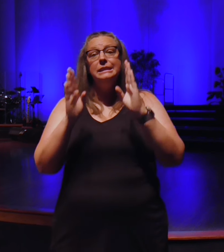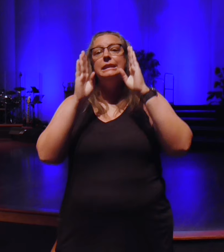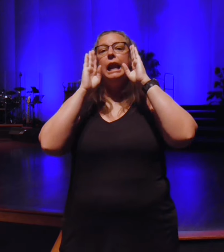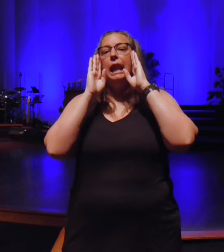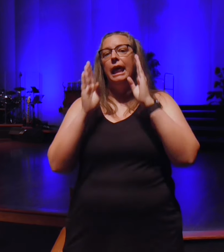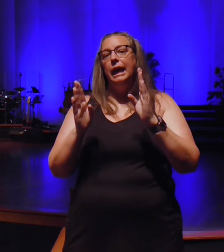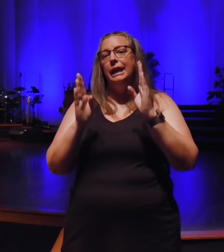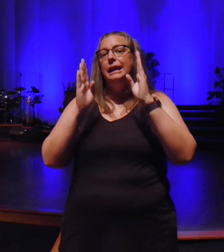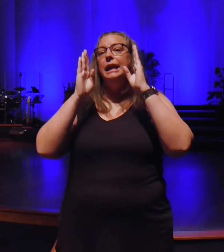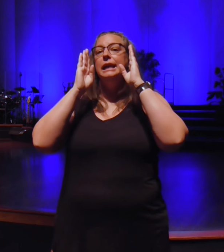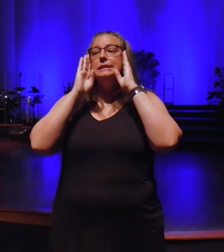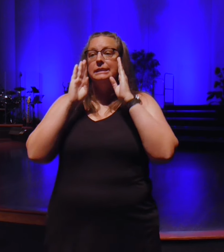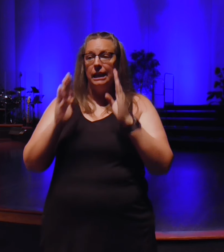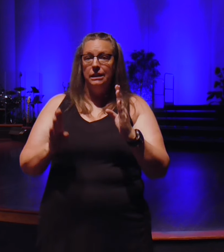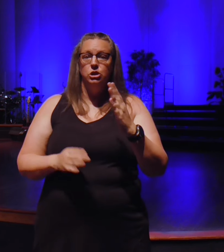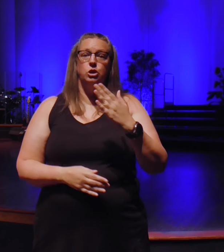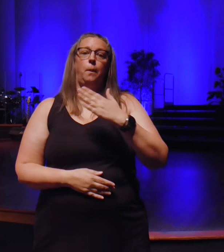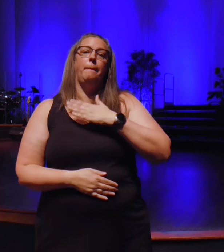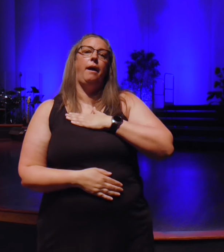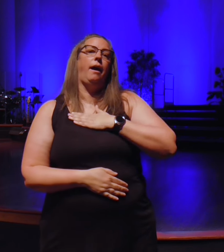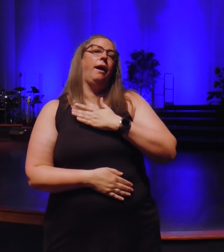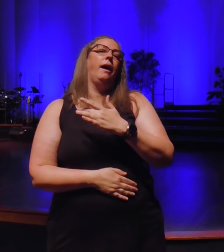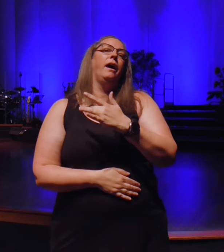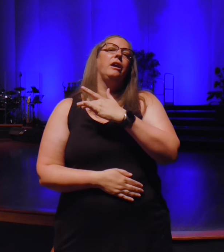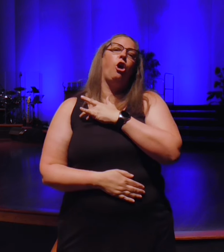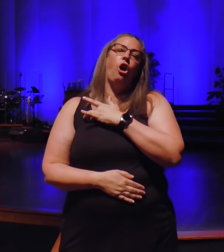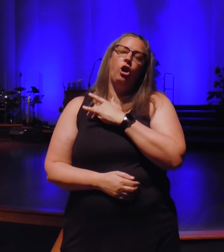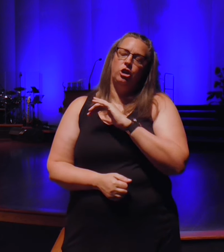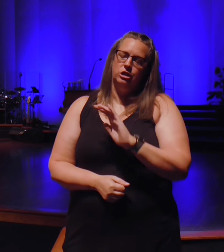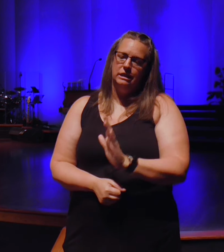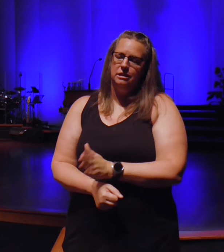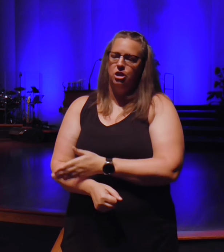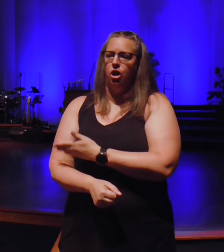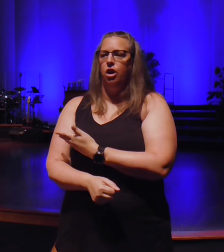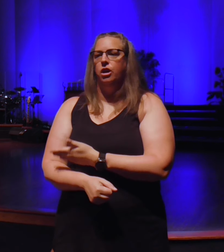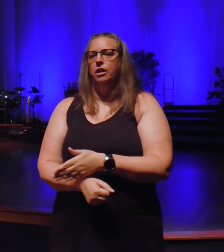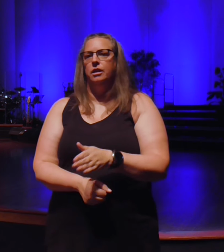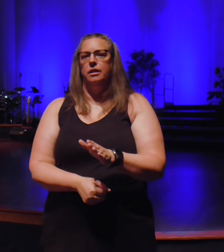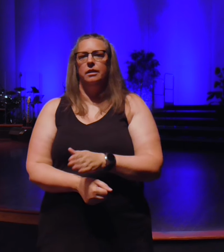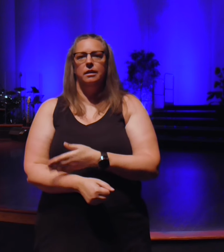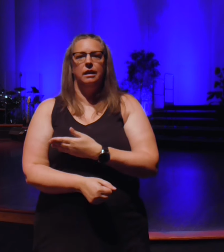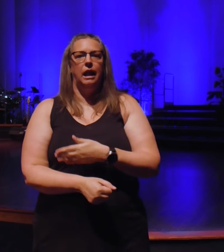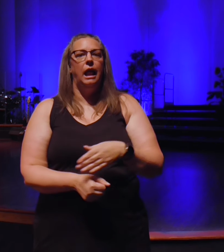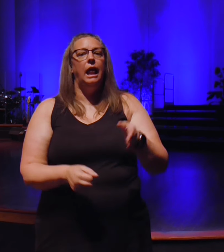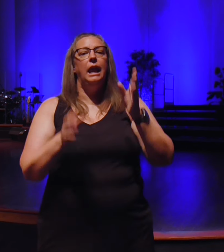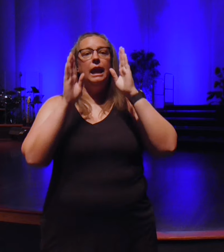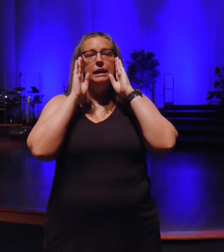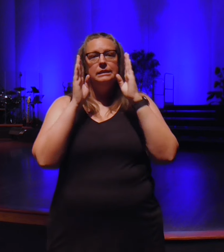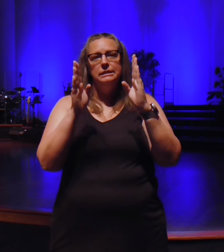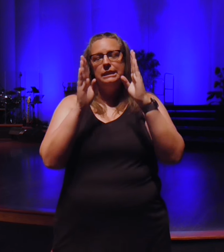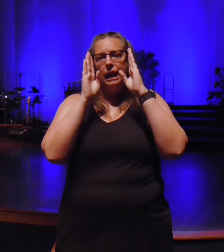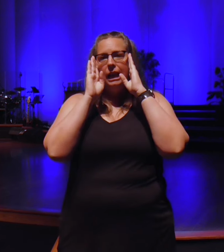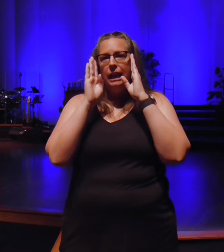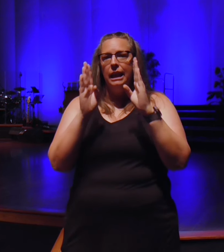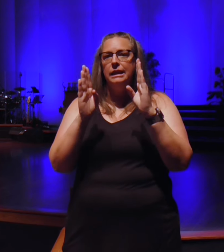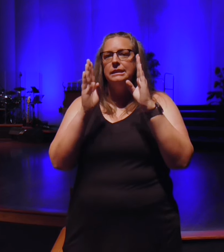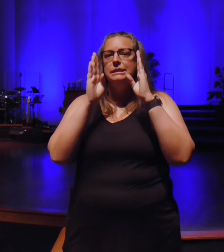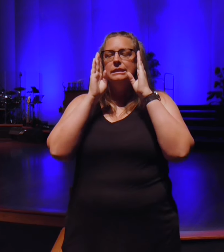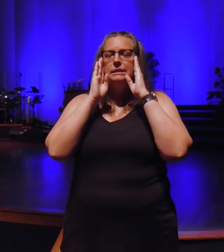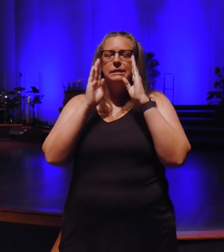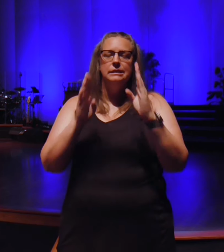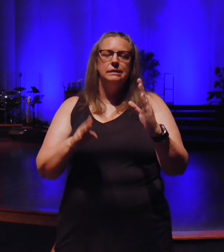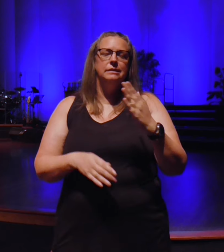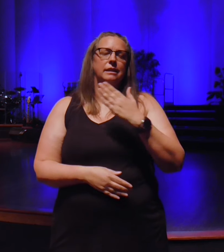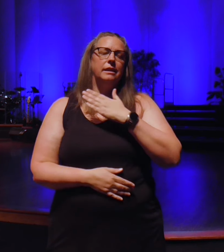Listen, listen, listen to my heart song. Listen,